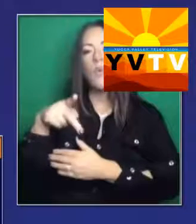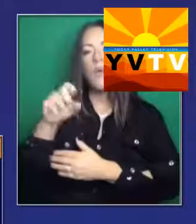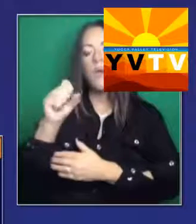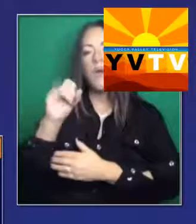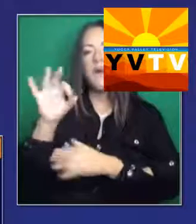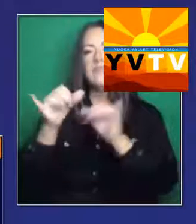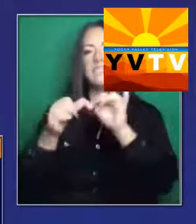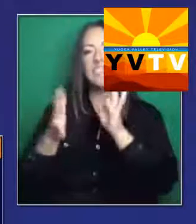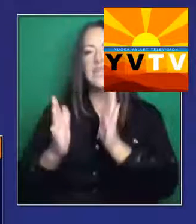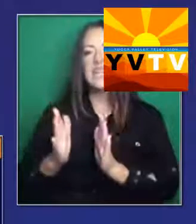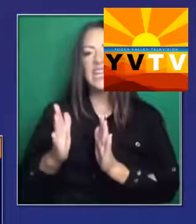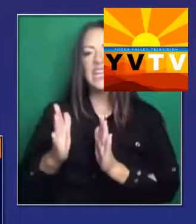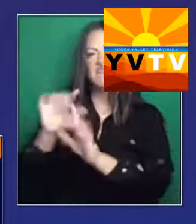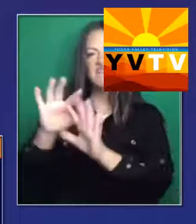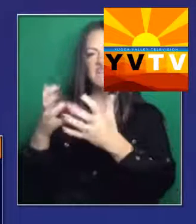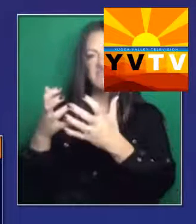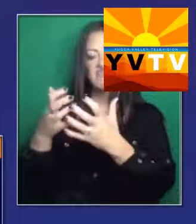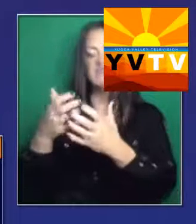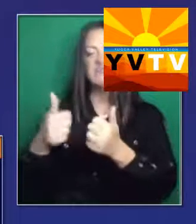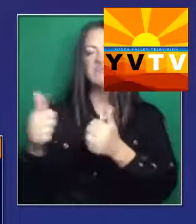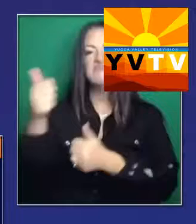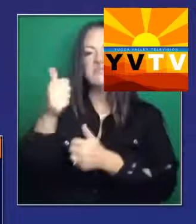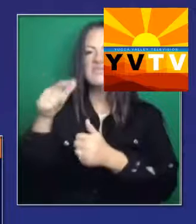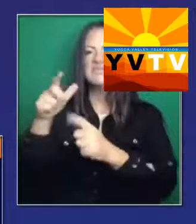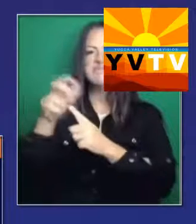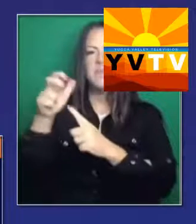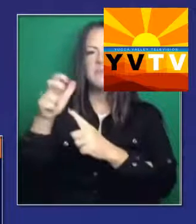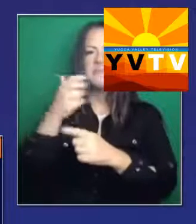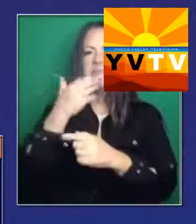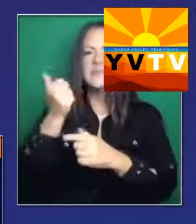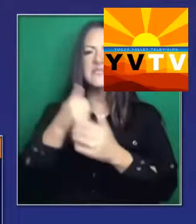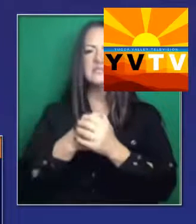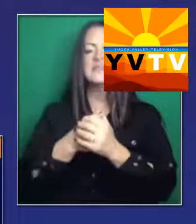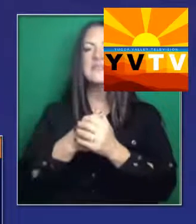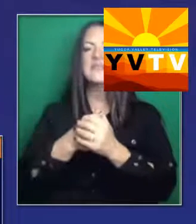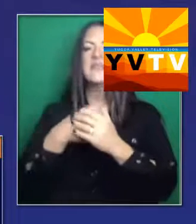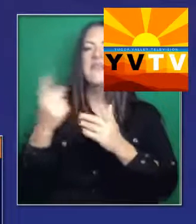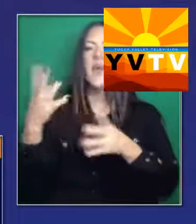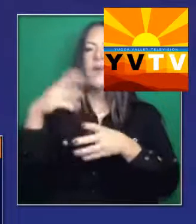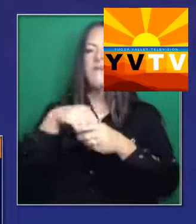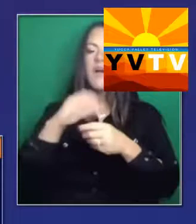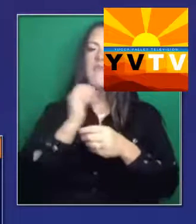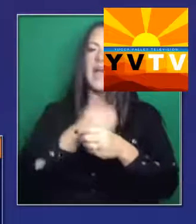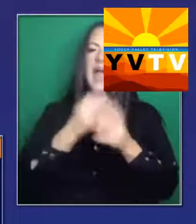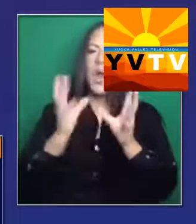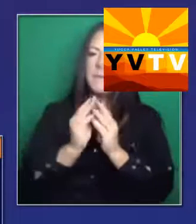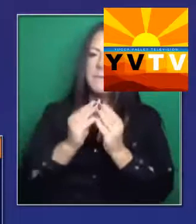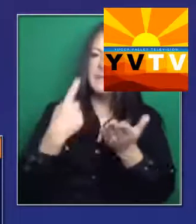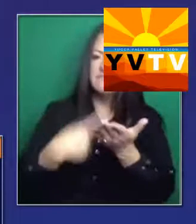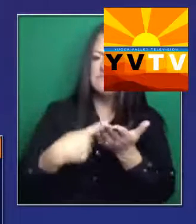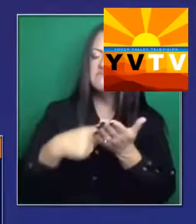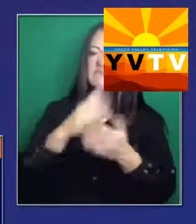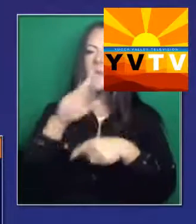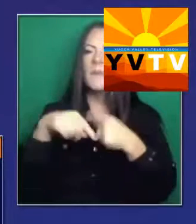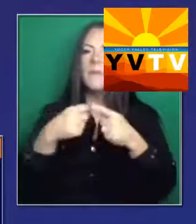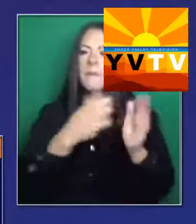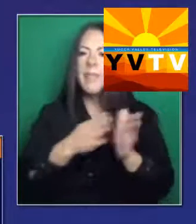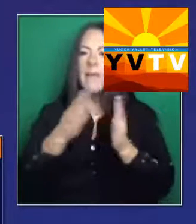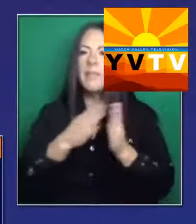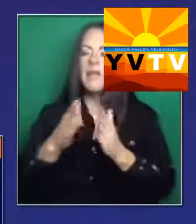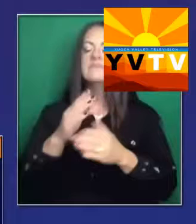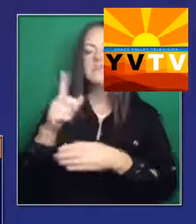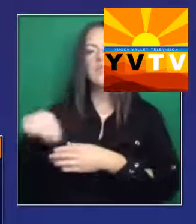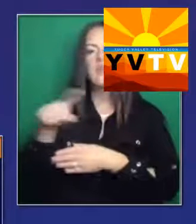of our morning cadence of morning calls in terms of our logistics strategies. The U.S. Army Corps of Engineers, the folks that are helping out with these alternative